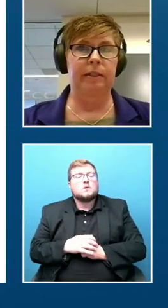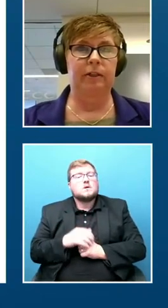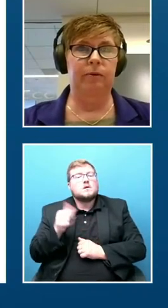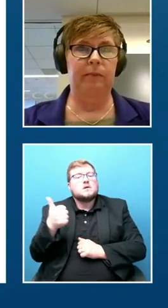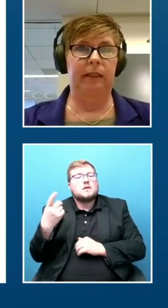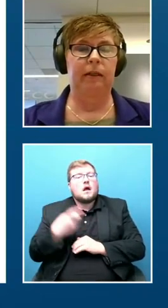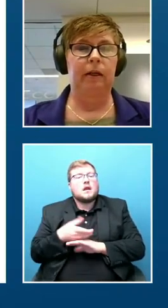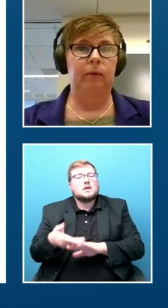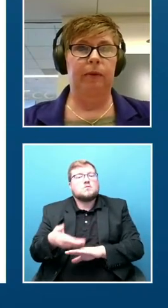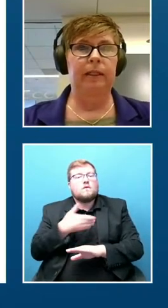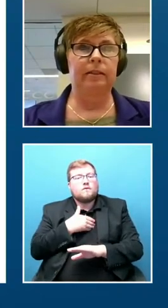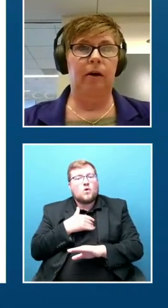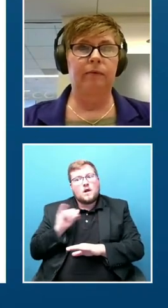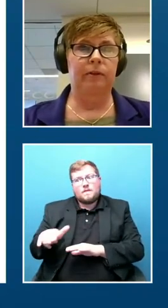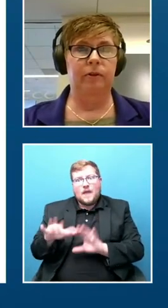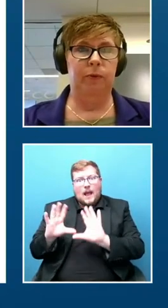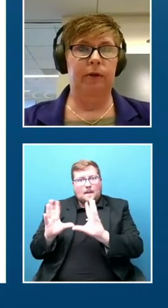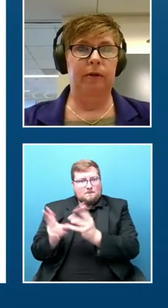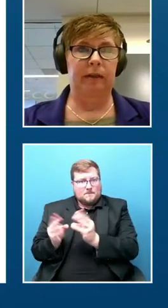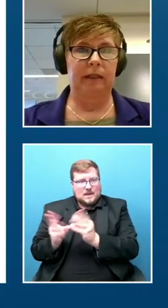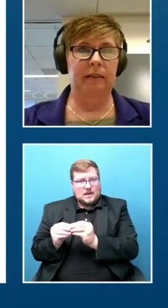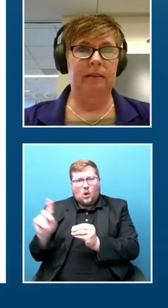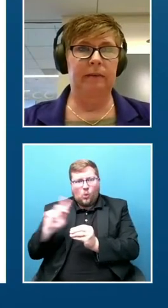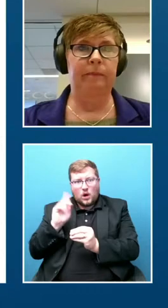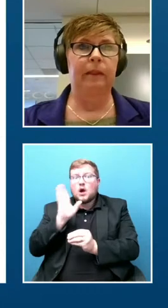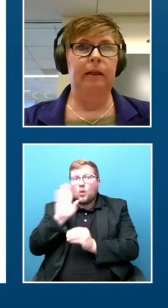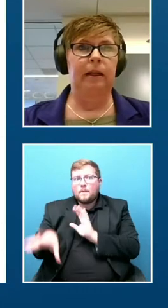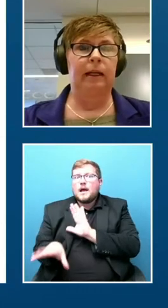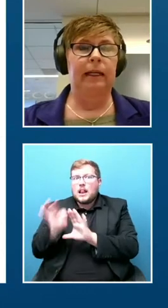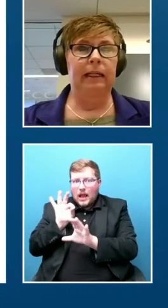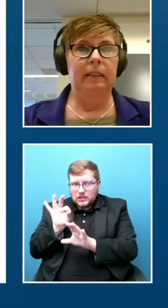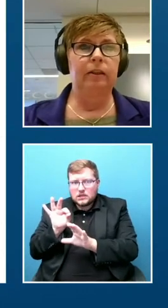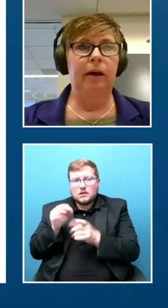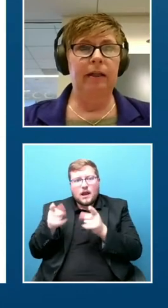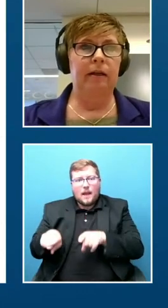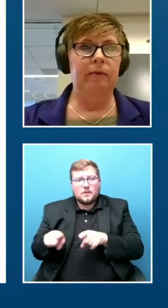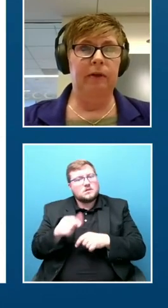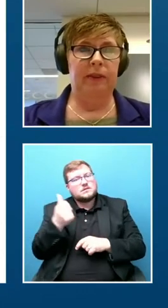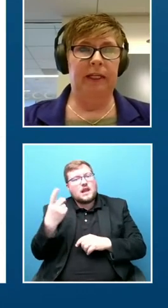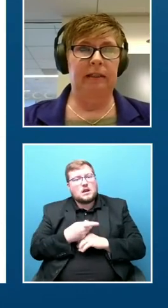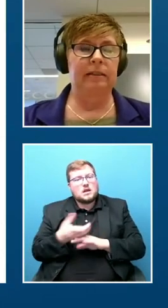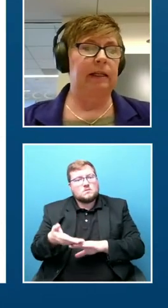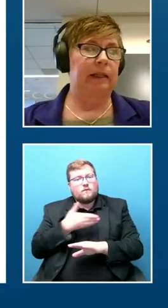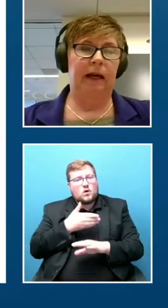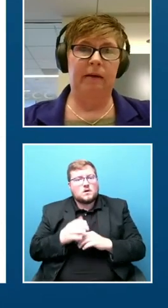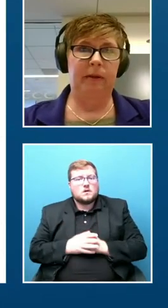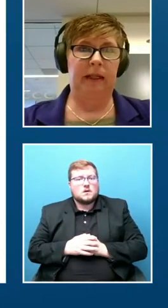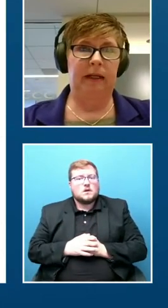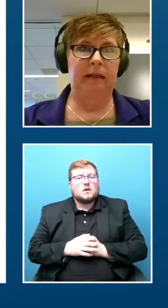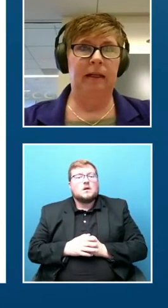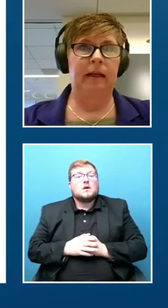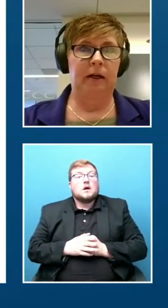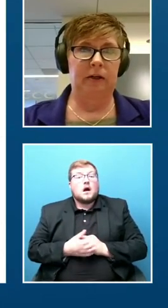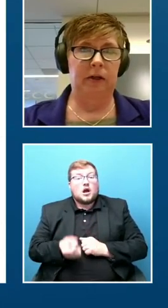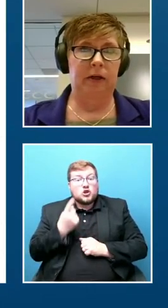the organizational meeting where these officers were elected. None of the things in that